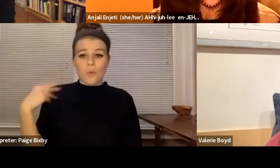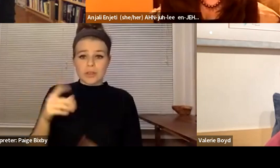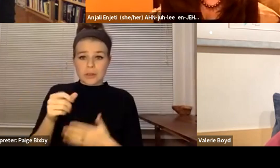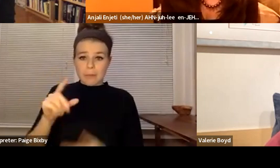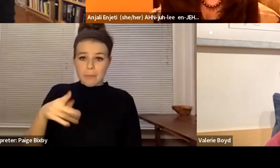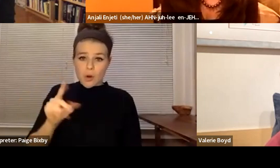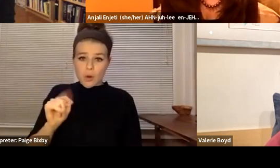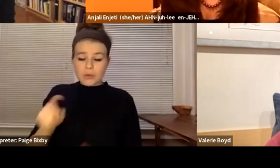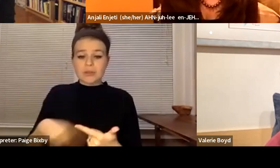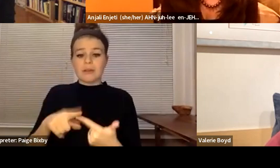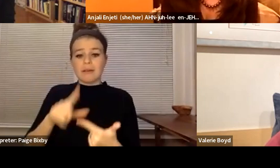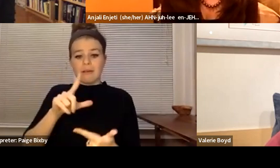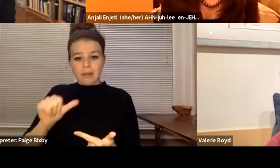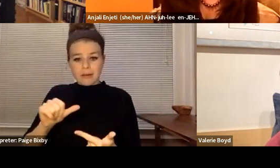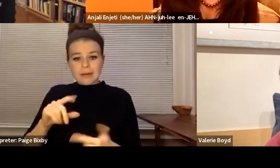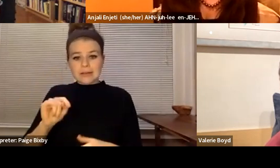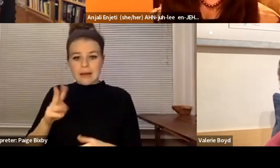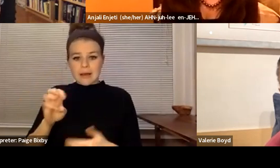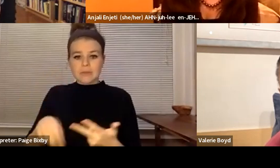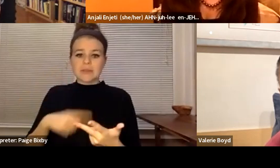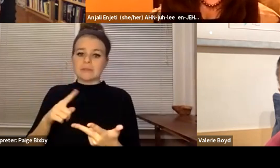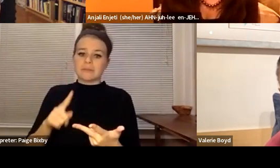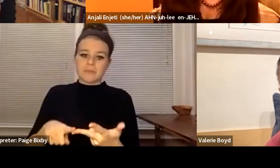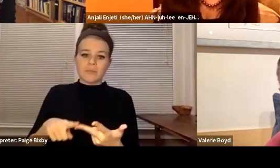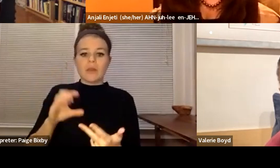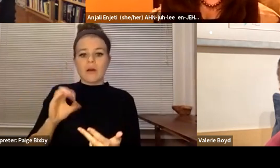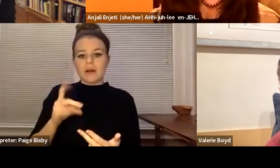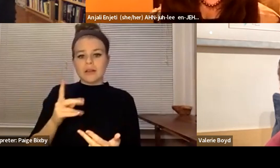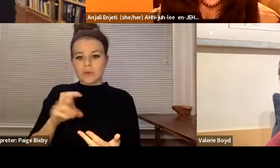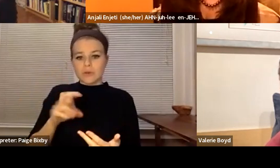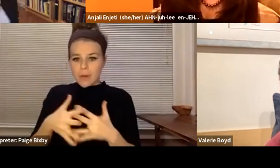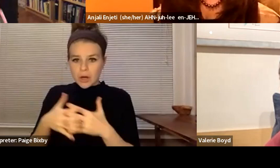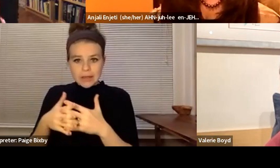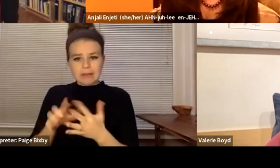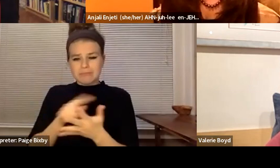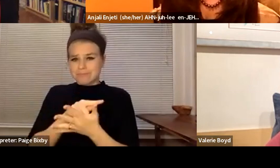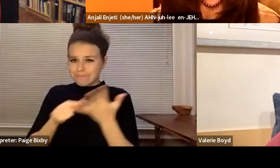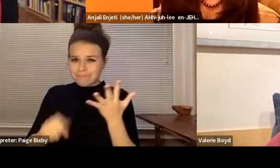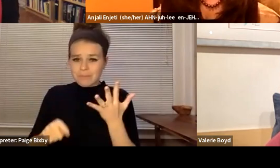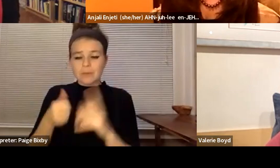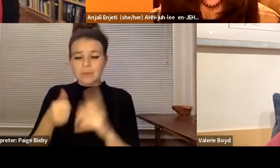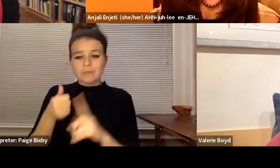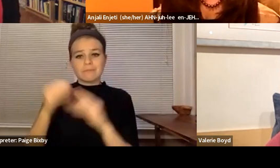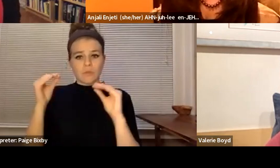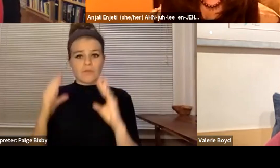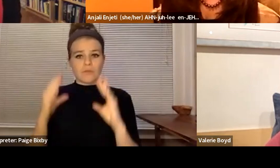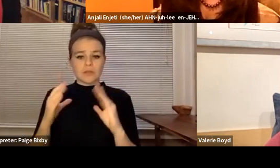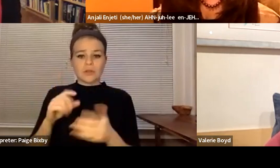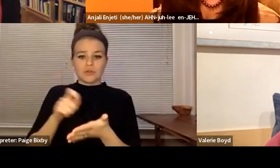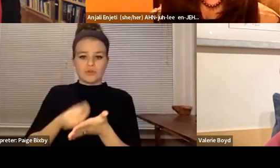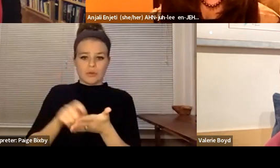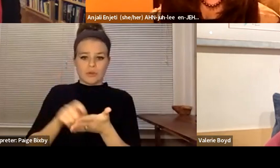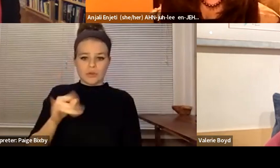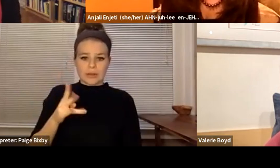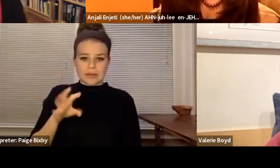Times, Creative Nonfiction, Oxford American, Ms. in Essence. Valerie is a professor of journalism and the Charlene Hunter